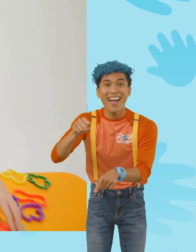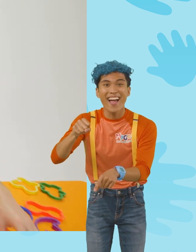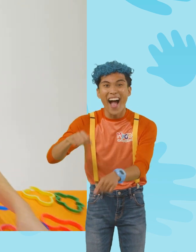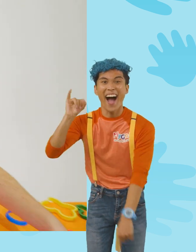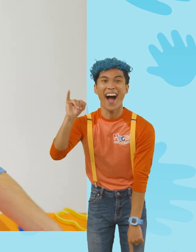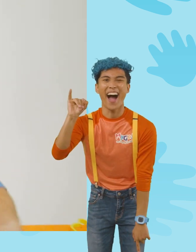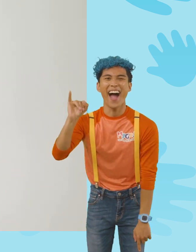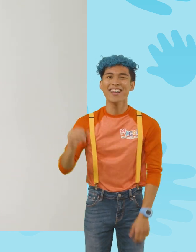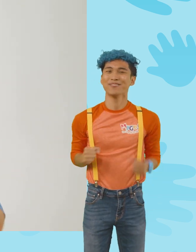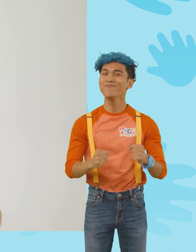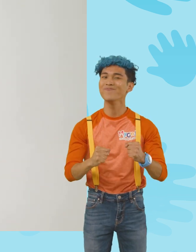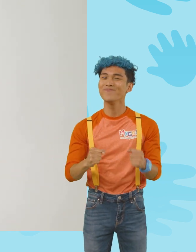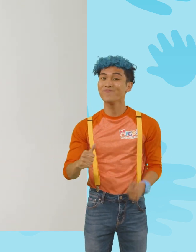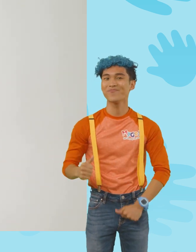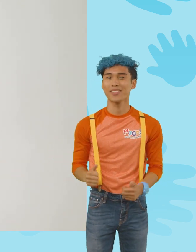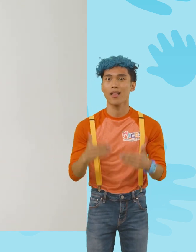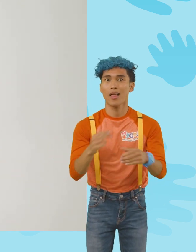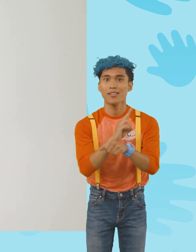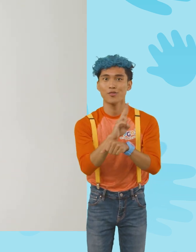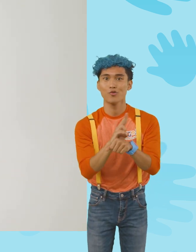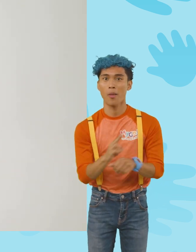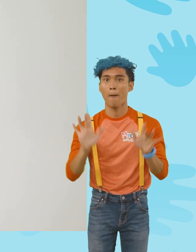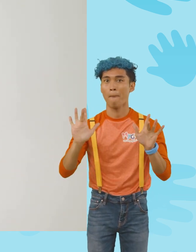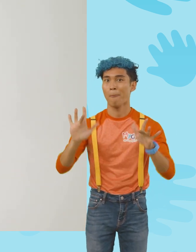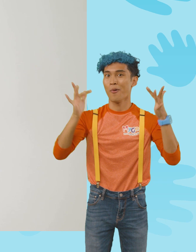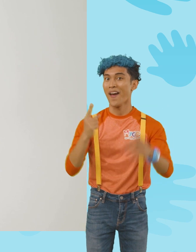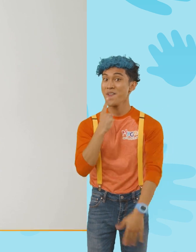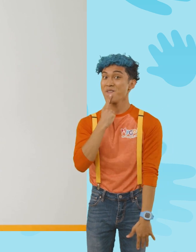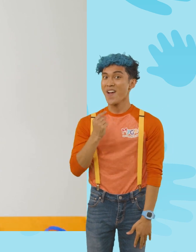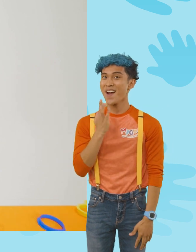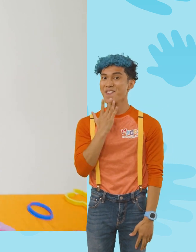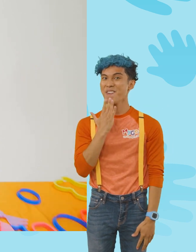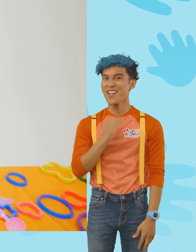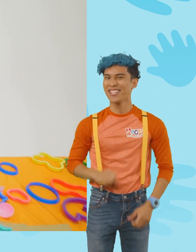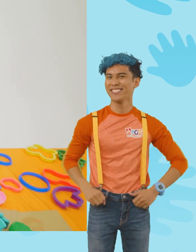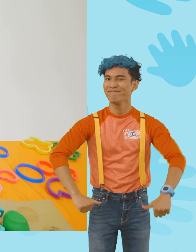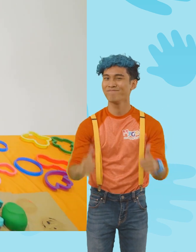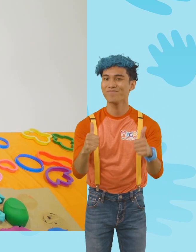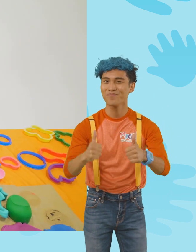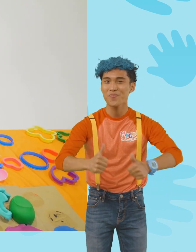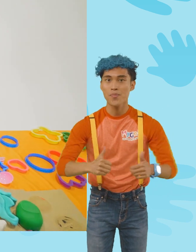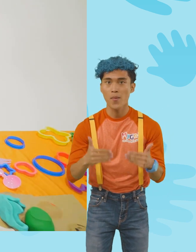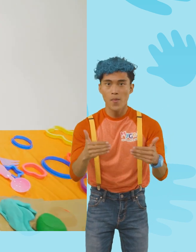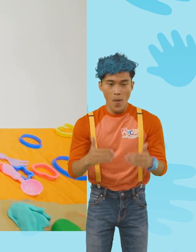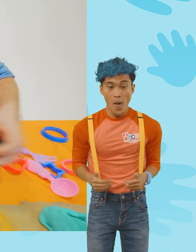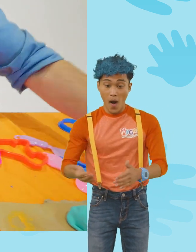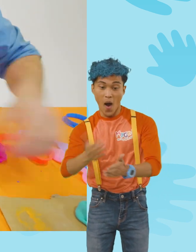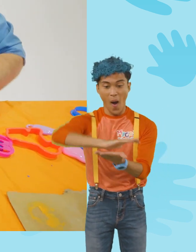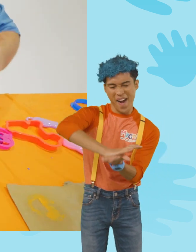Yeah, I. And let's use this bright red color. All right, here we go.